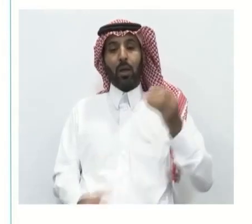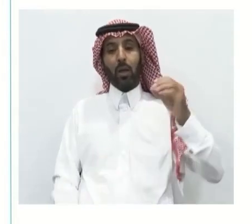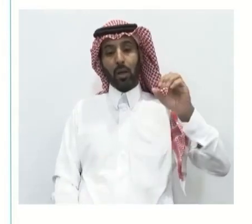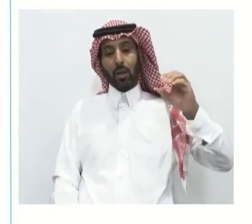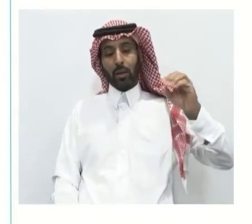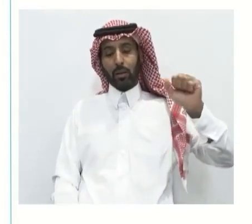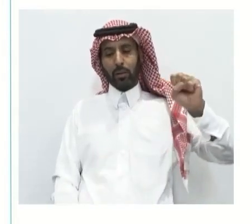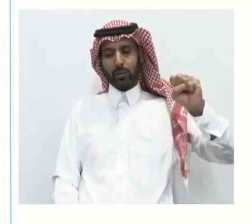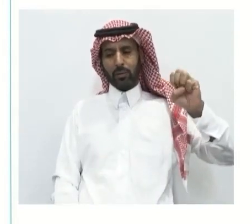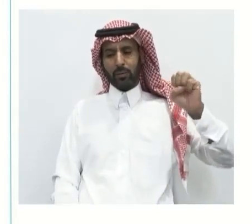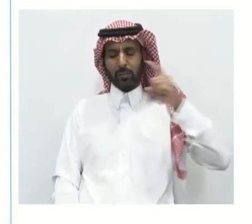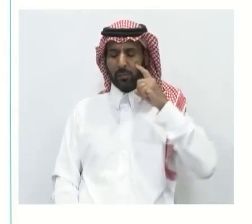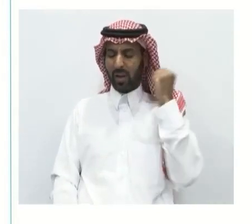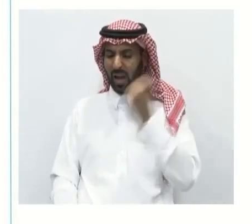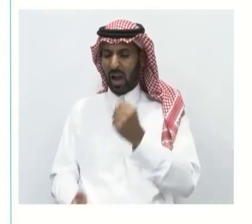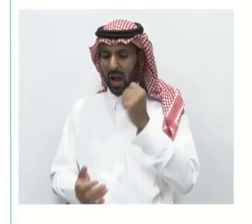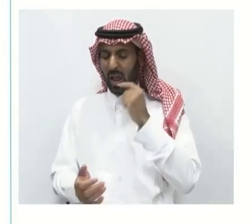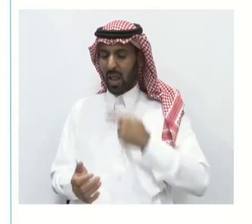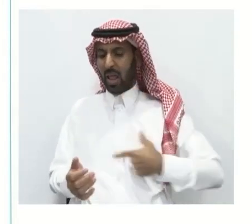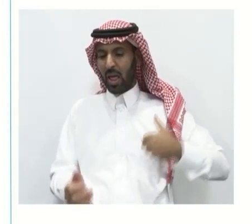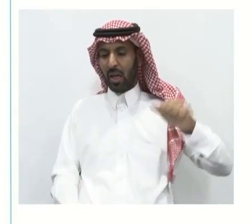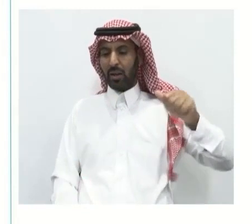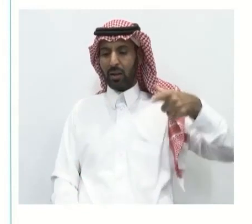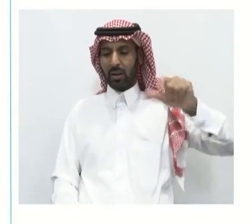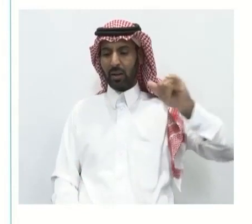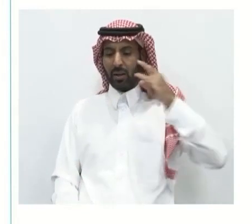bowling alley murder. The Center Street bowling alley,